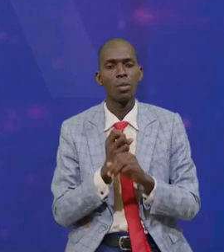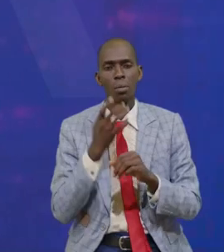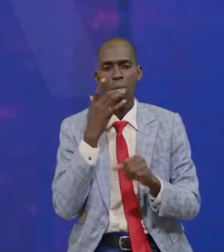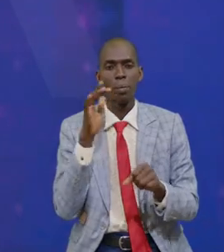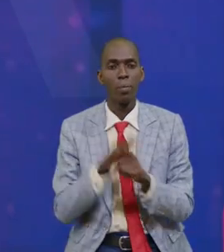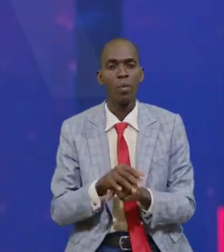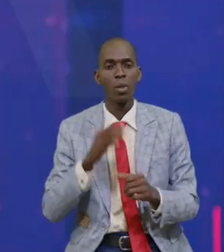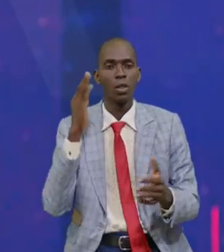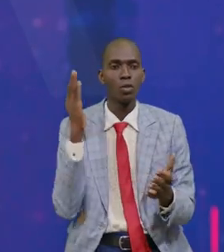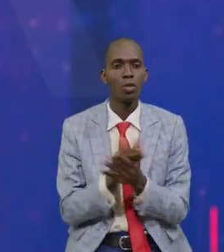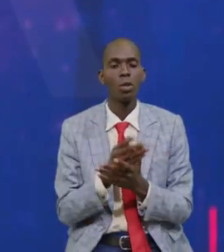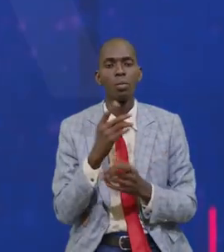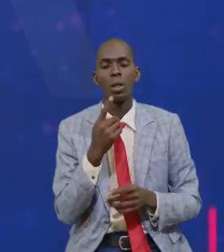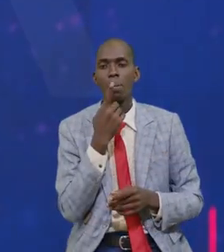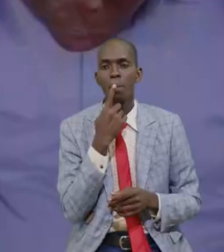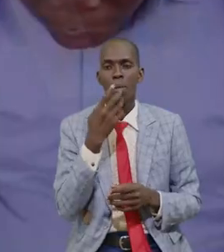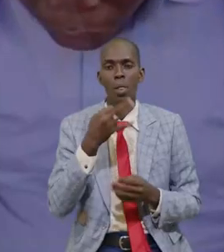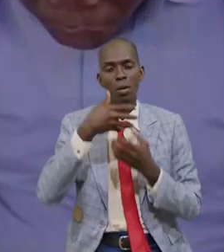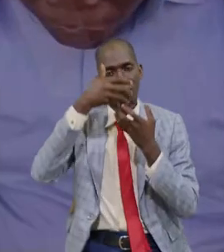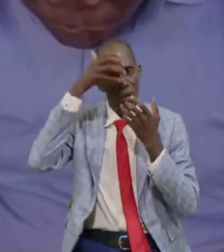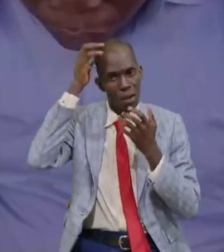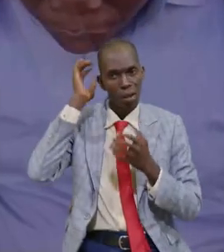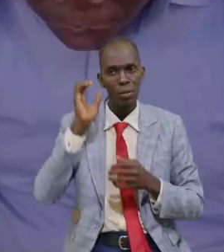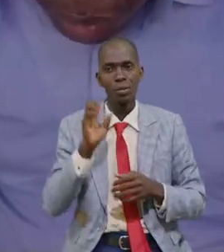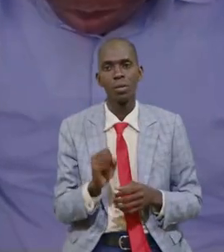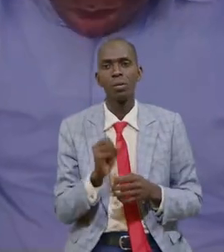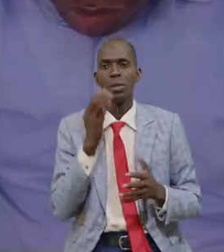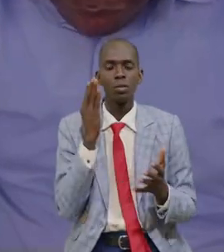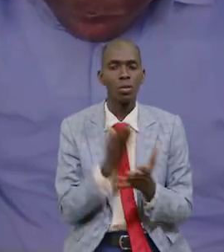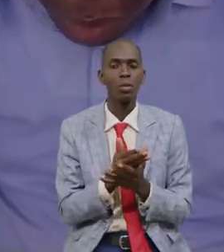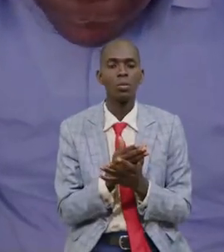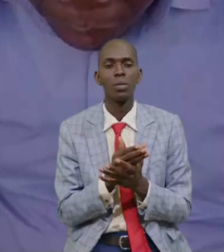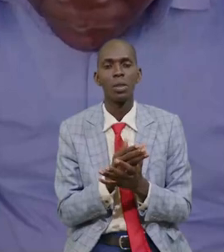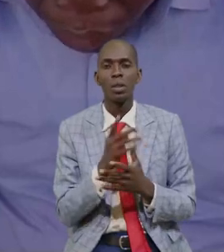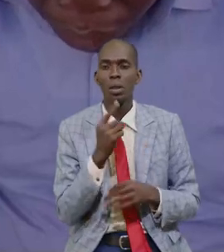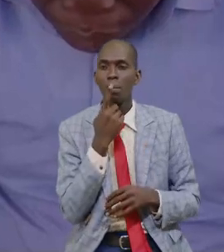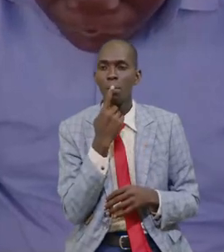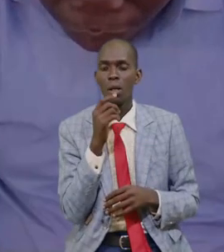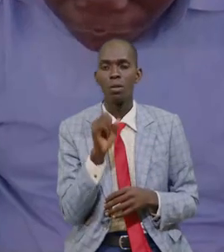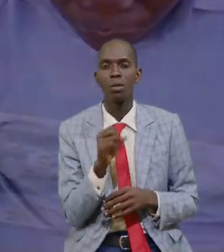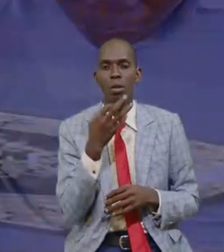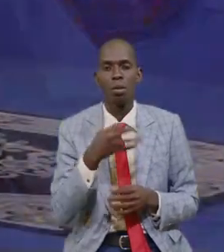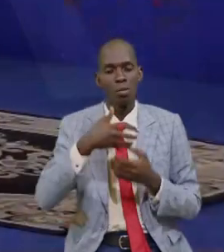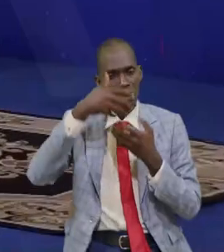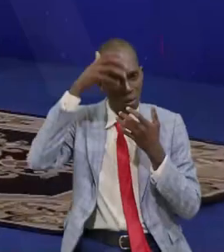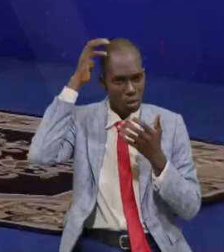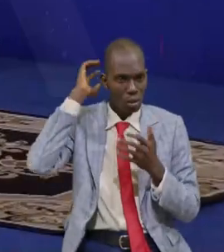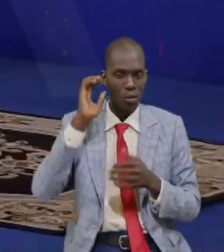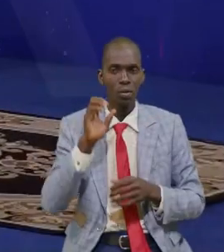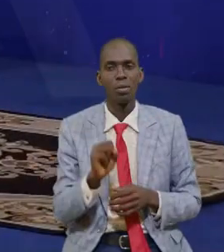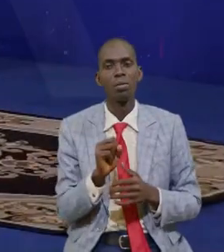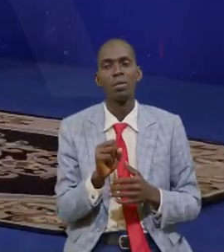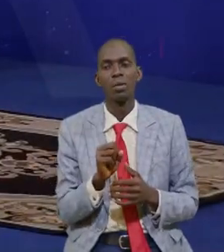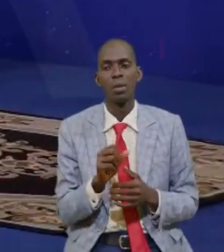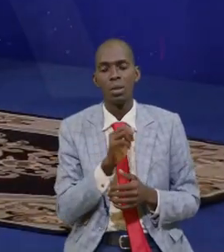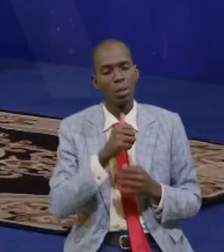stopped the mouths of lions. Stopped the mouths of lions. A lion is